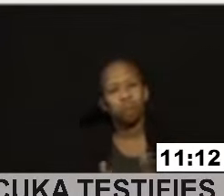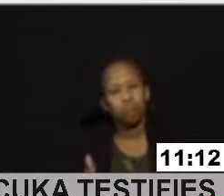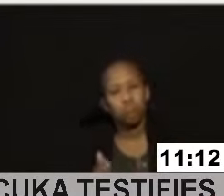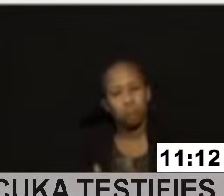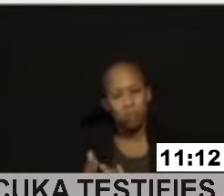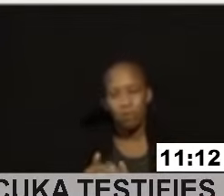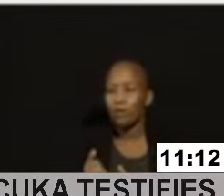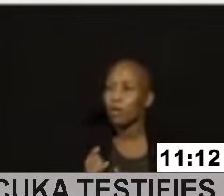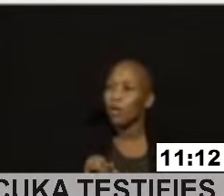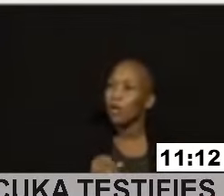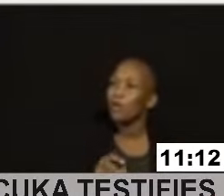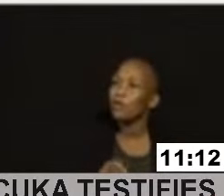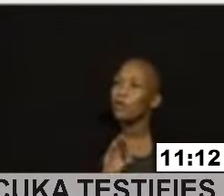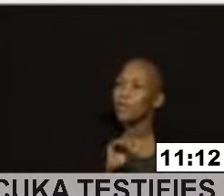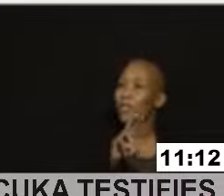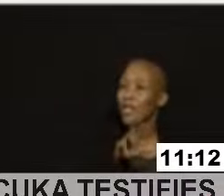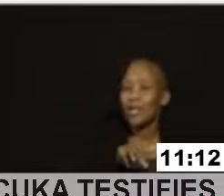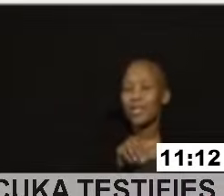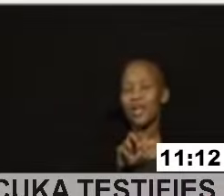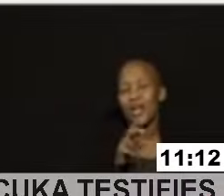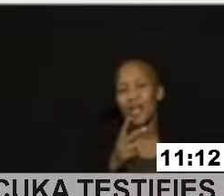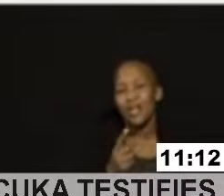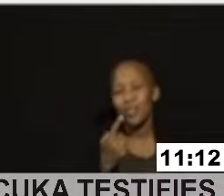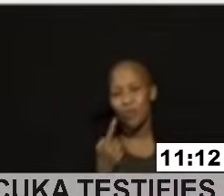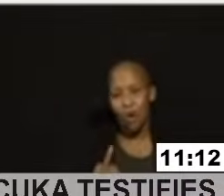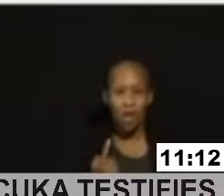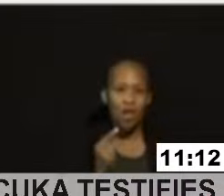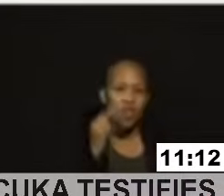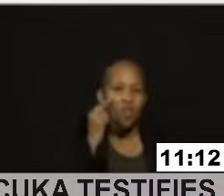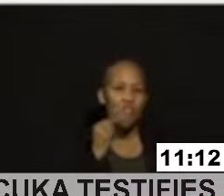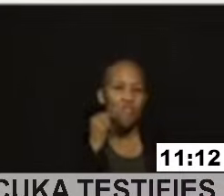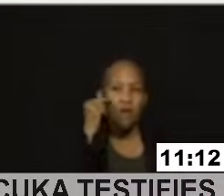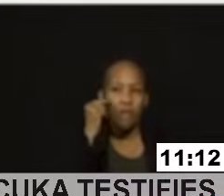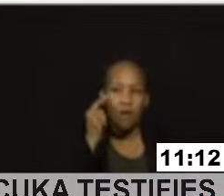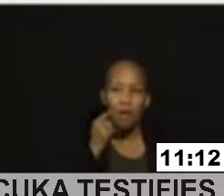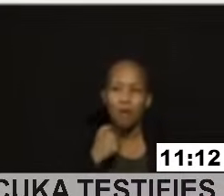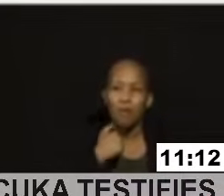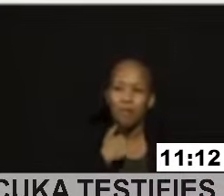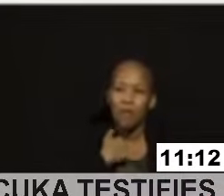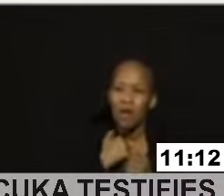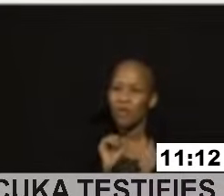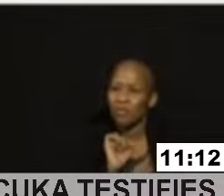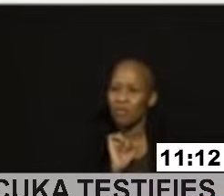November, 1981, spent 8 months in solitary confinement.